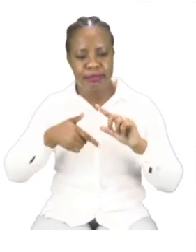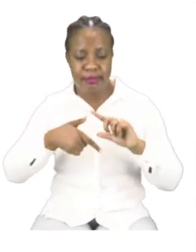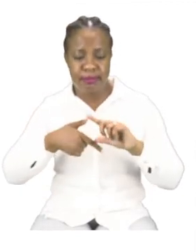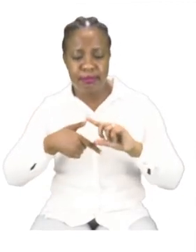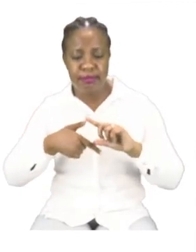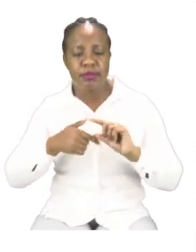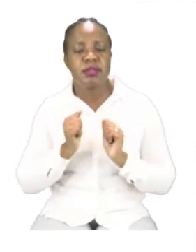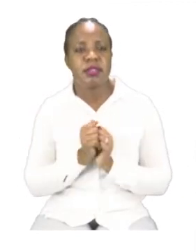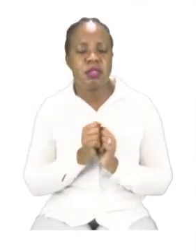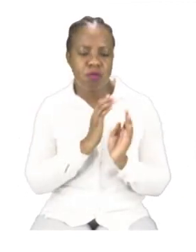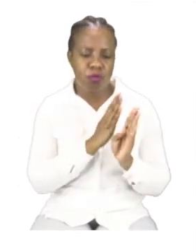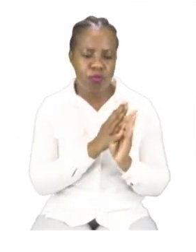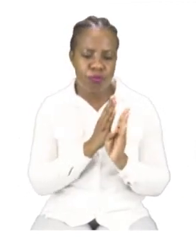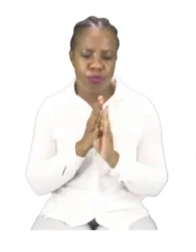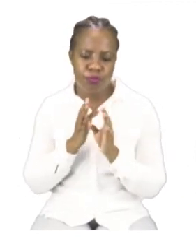you the circle,